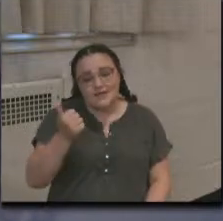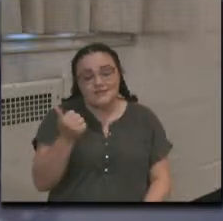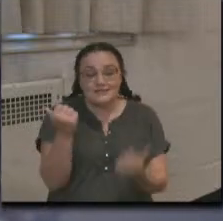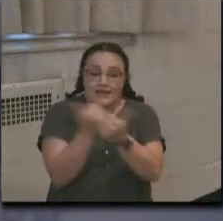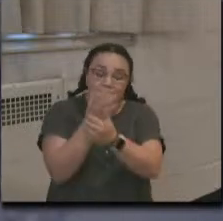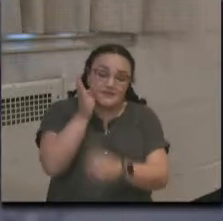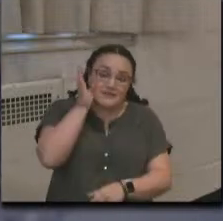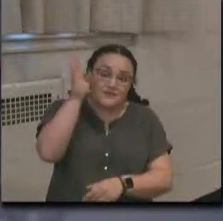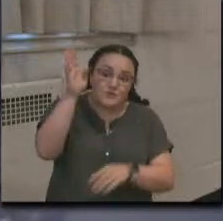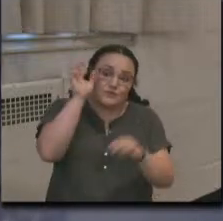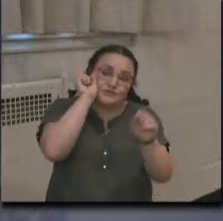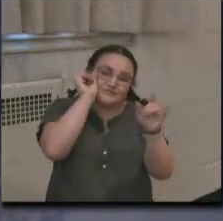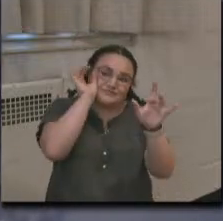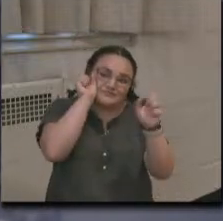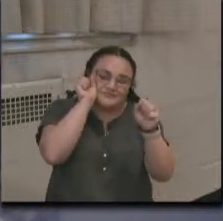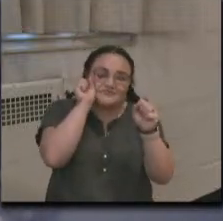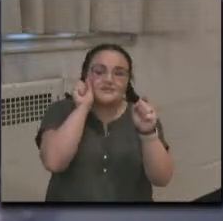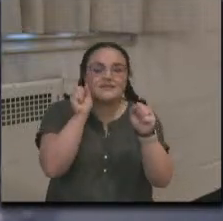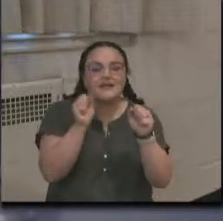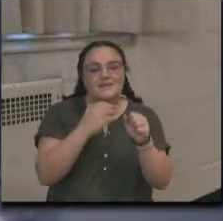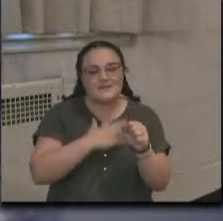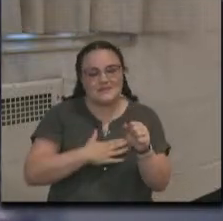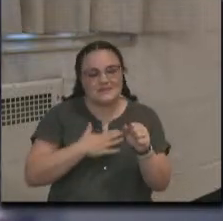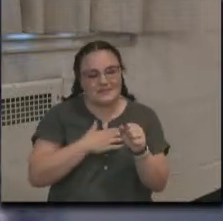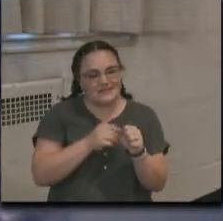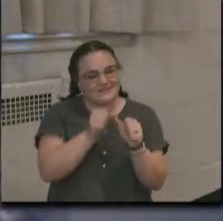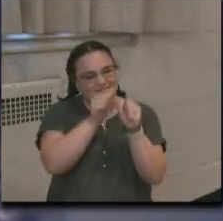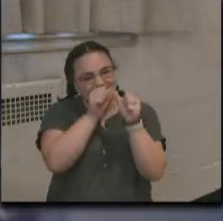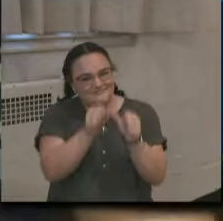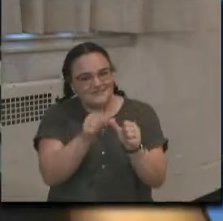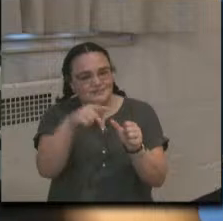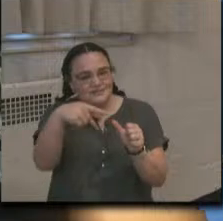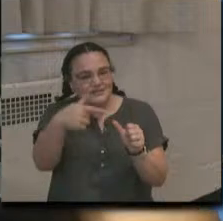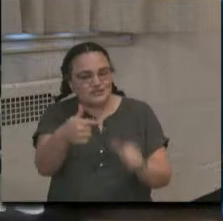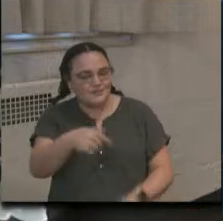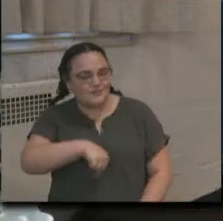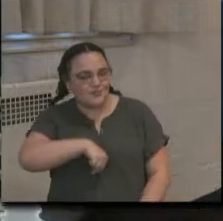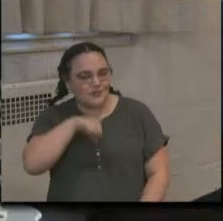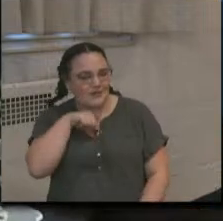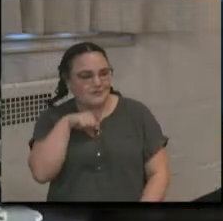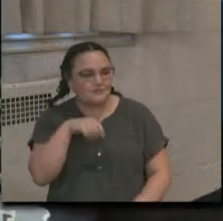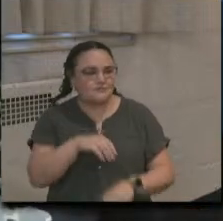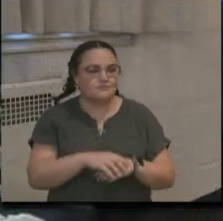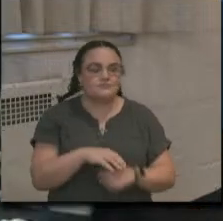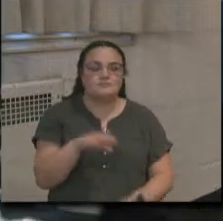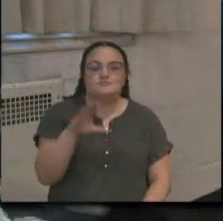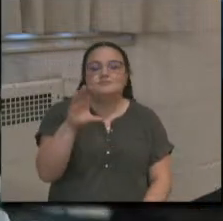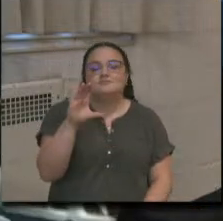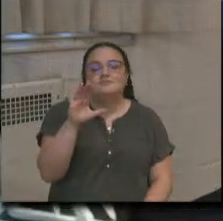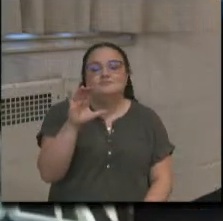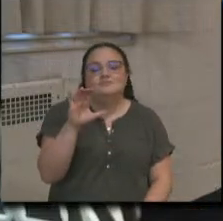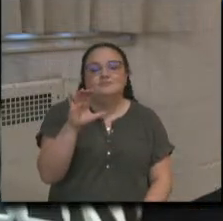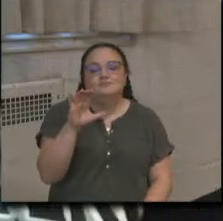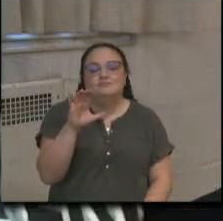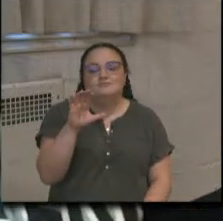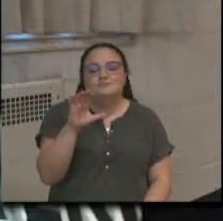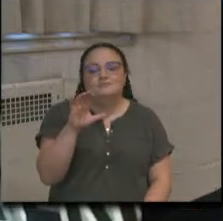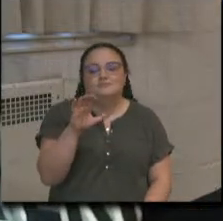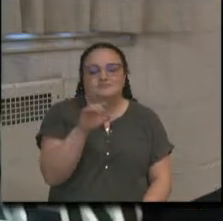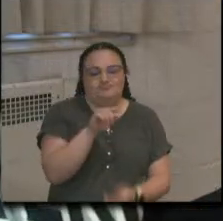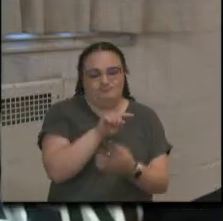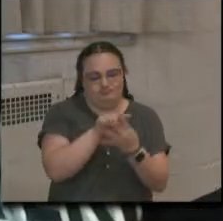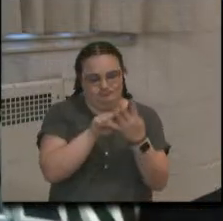great, and keep making us Prince George's proud. Colleagues Mickens Murray, Rivera Forbes, Rout, and